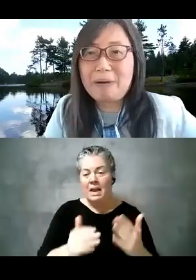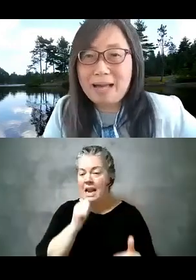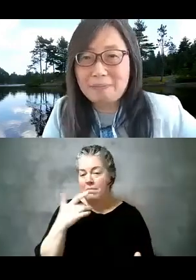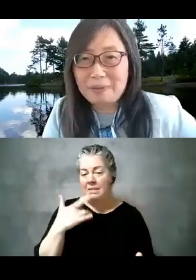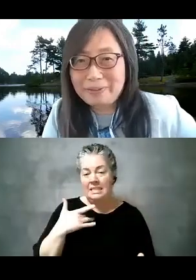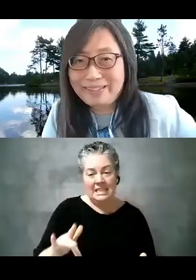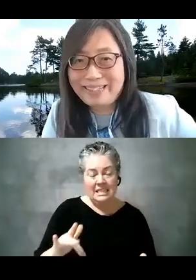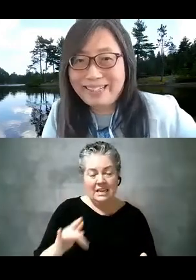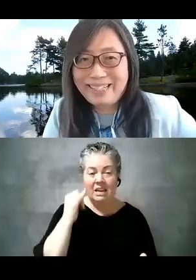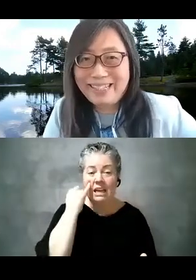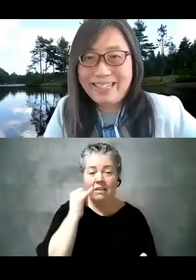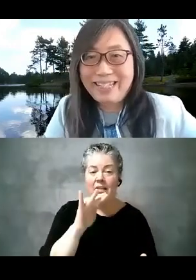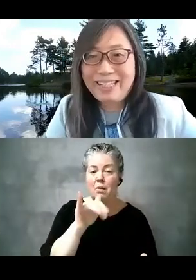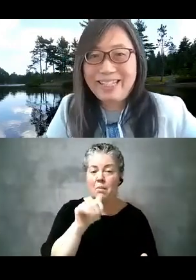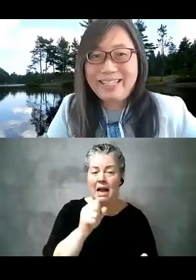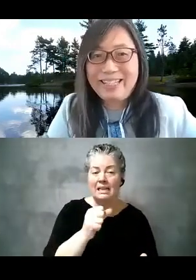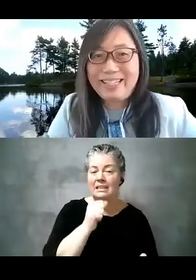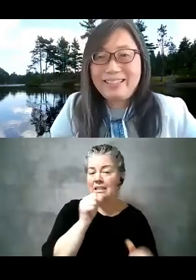very plausible.